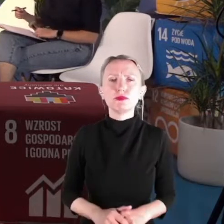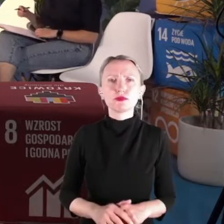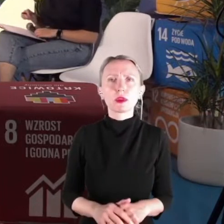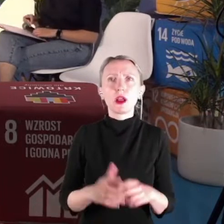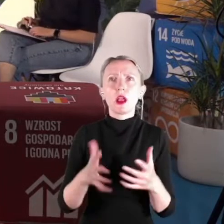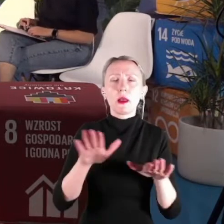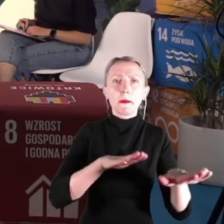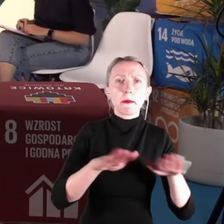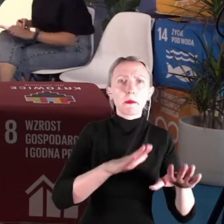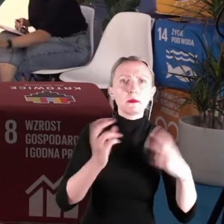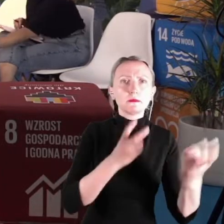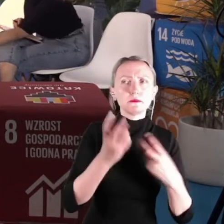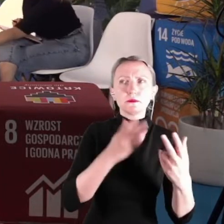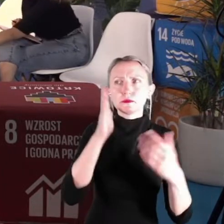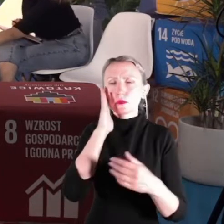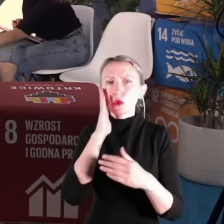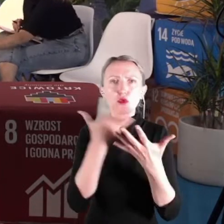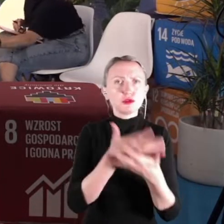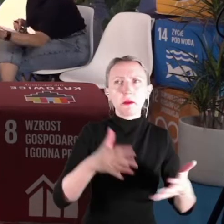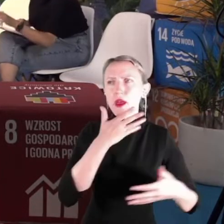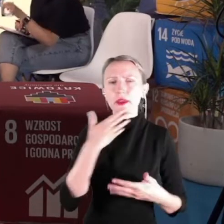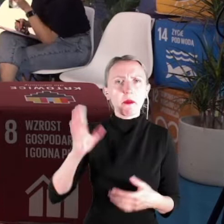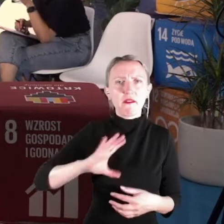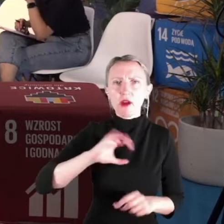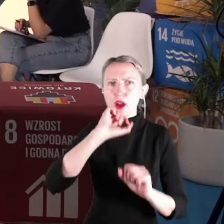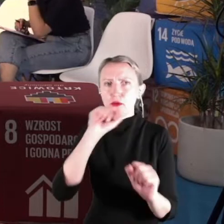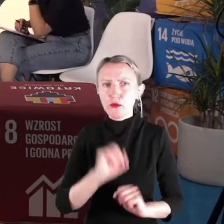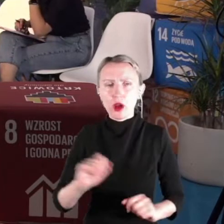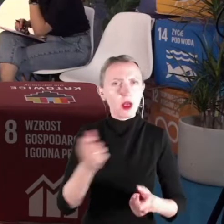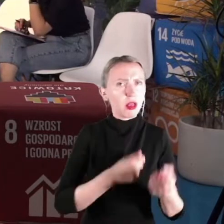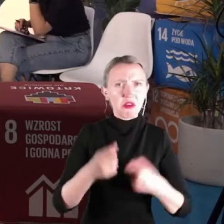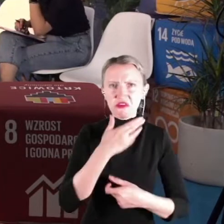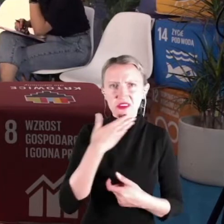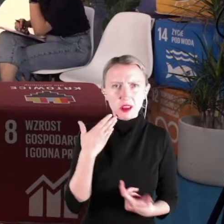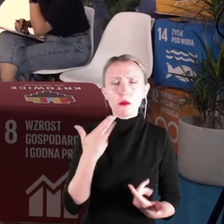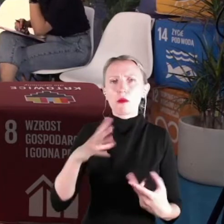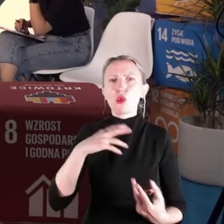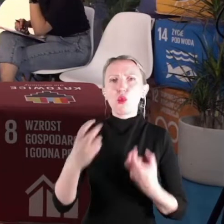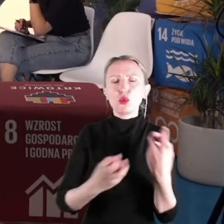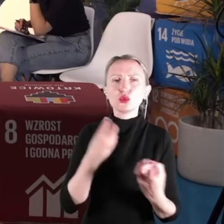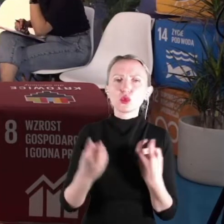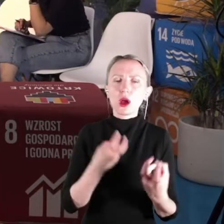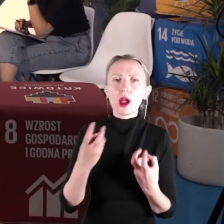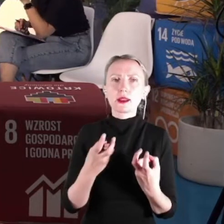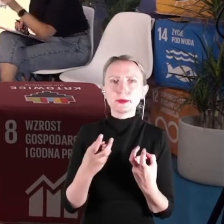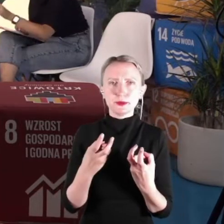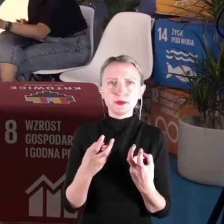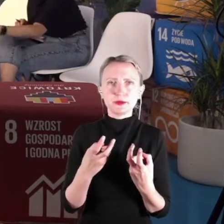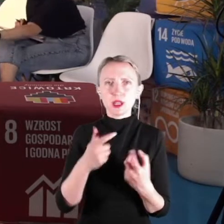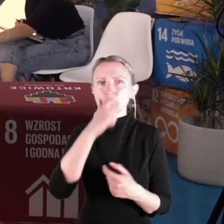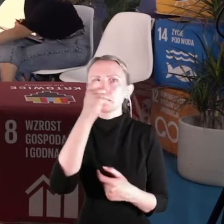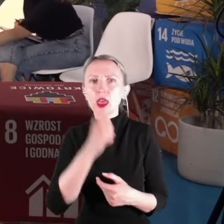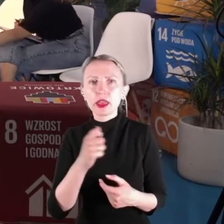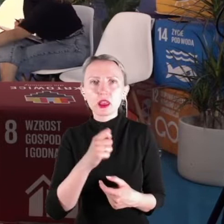attention, but which offered them a chance to survive with what they could find in the garbage, looking for food, materials to build their shacks, and materials